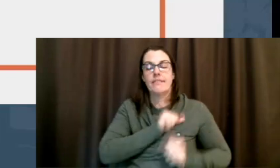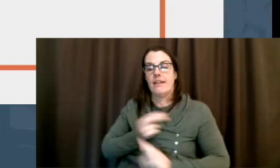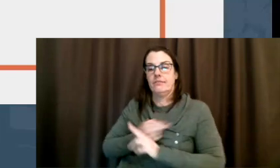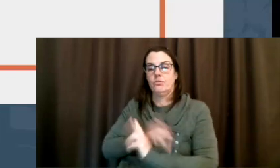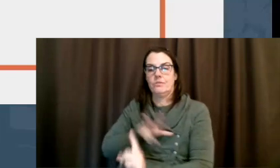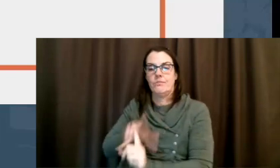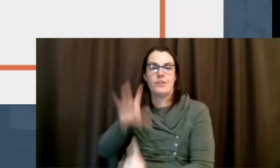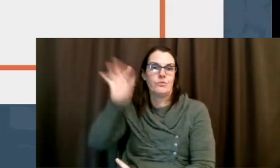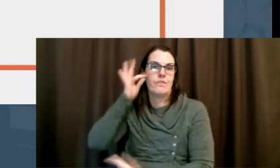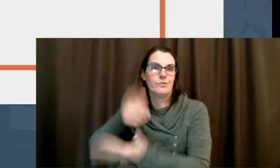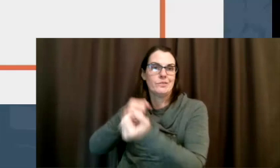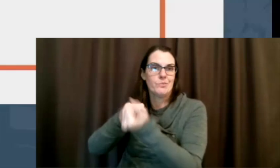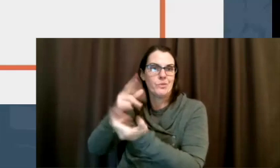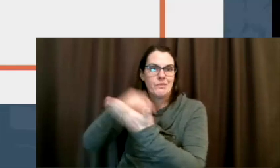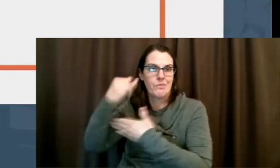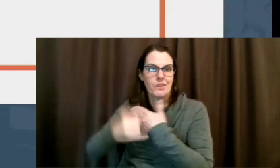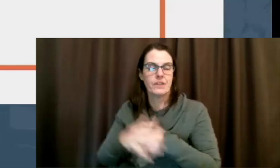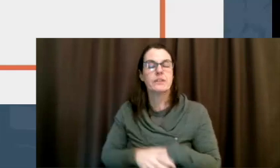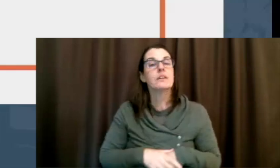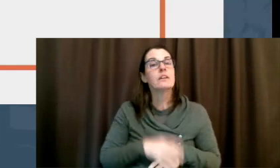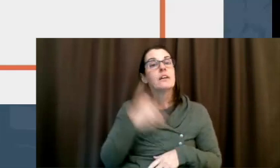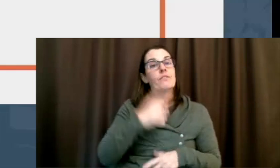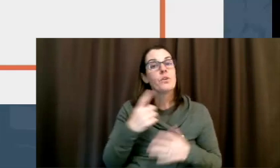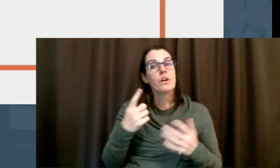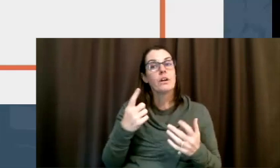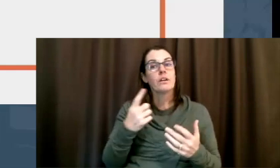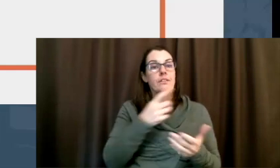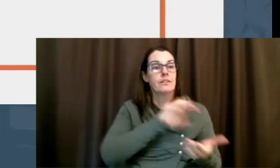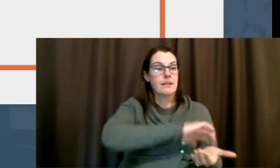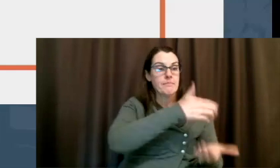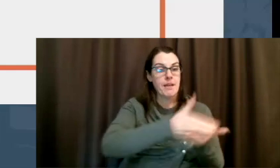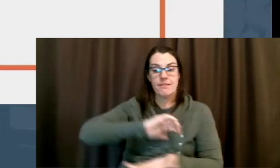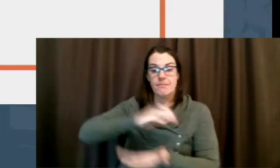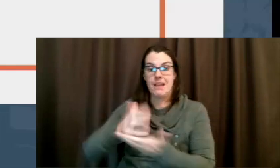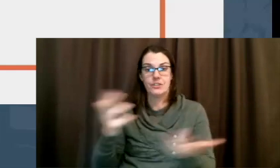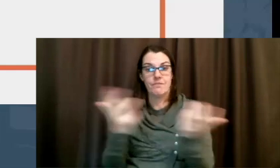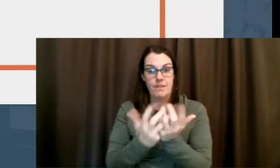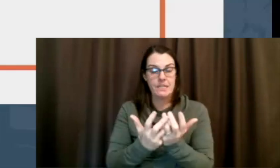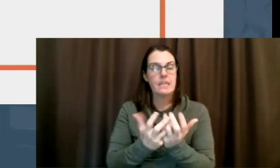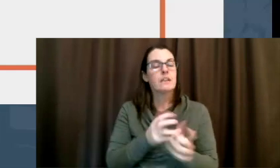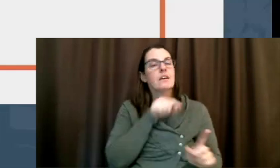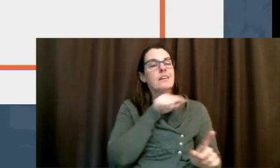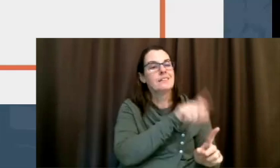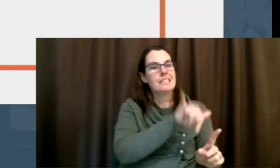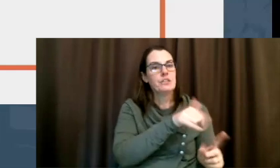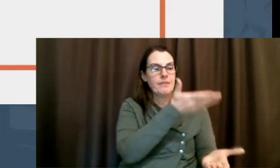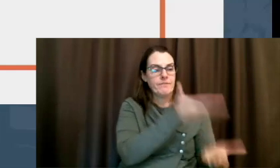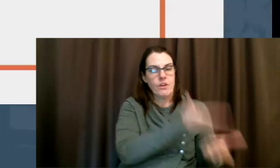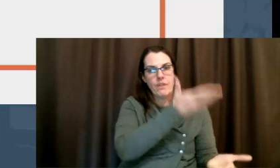to count as match funding, the funds need to be verifiable. So we need supporting documentation and accounting